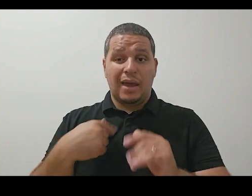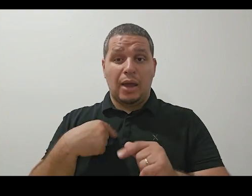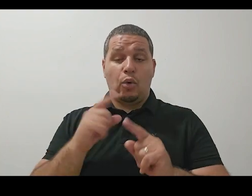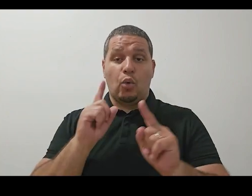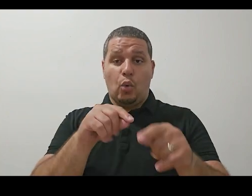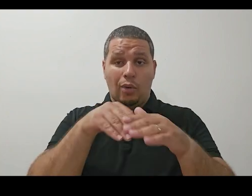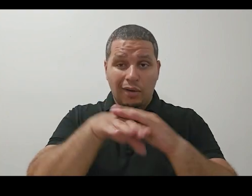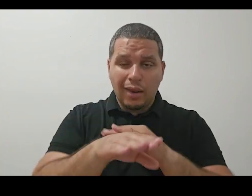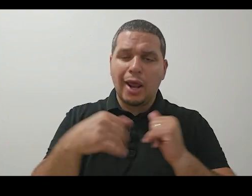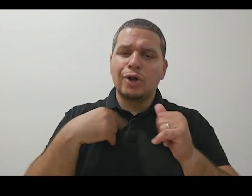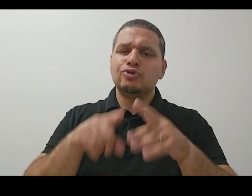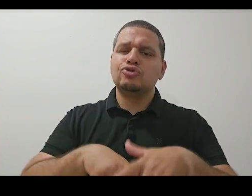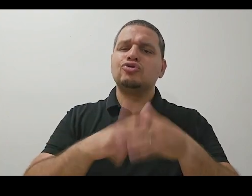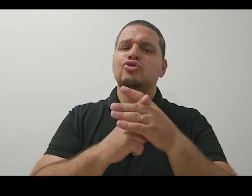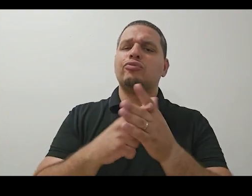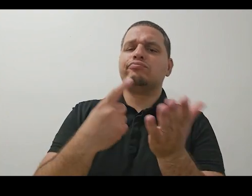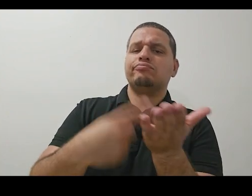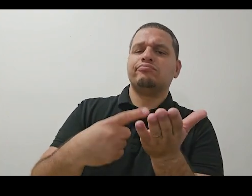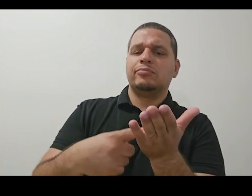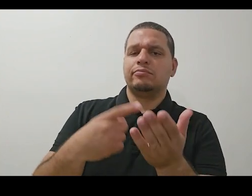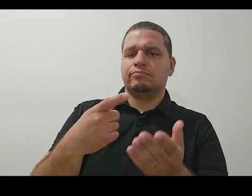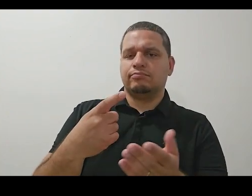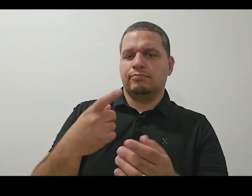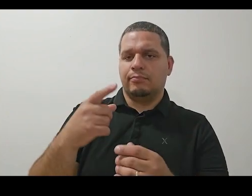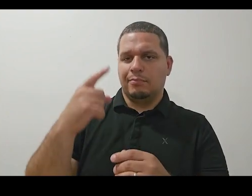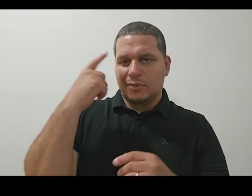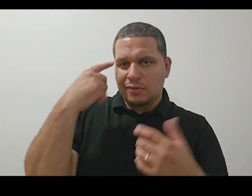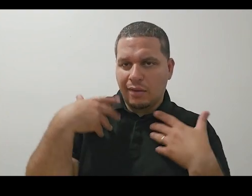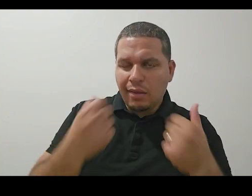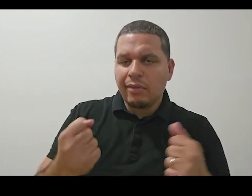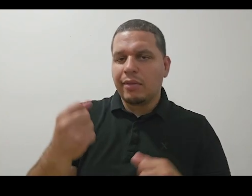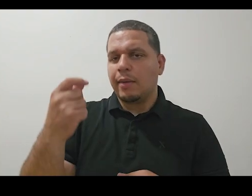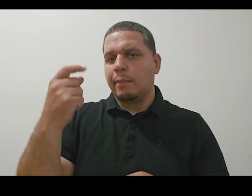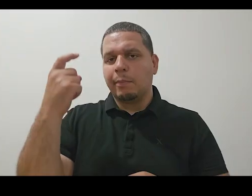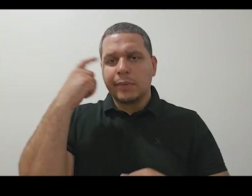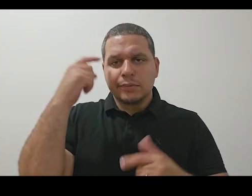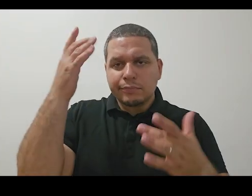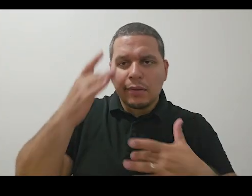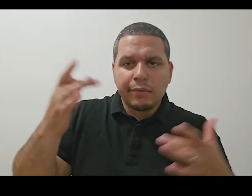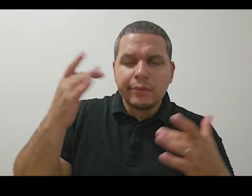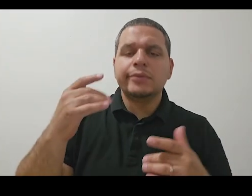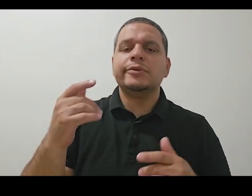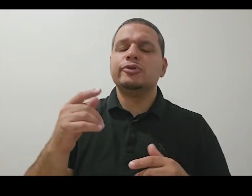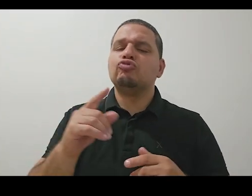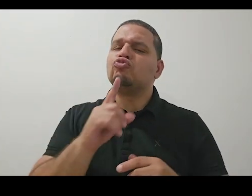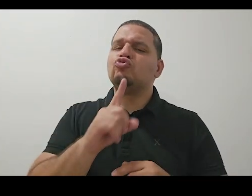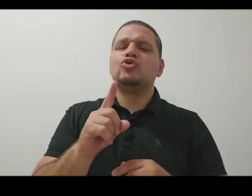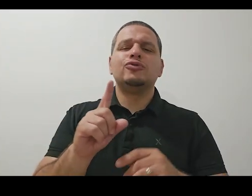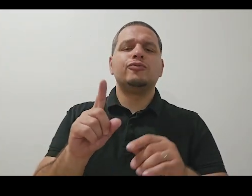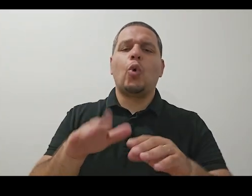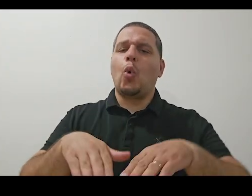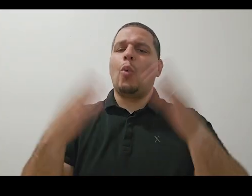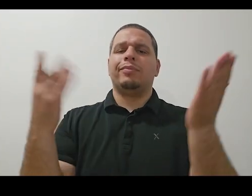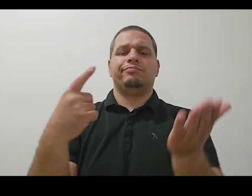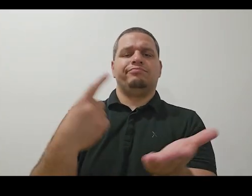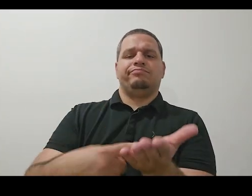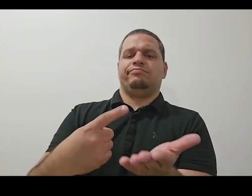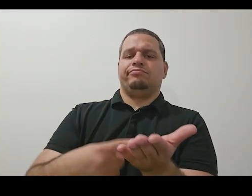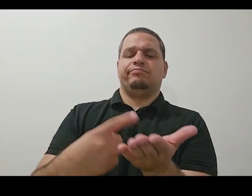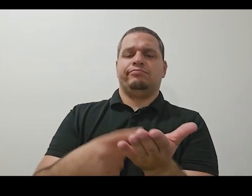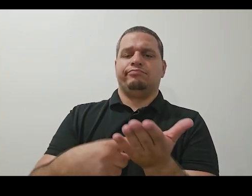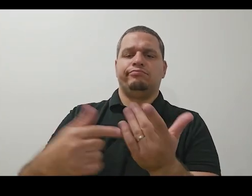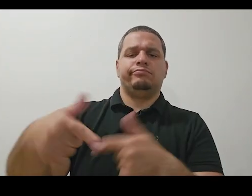the conversation about mental health and mental illness, and just kind of get the discussion